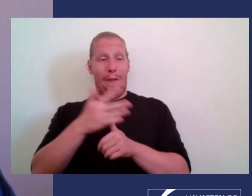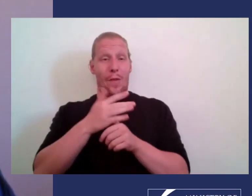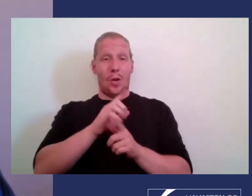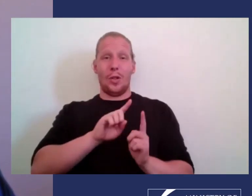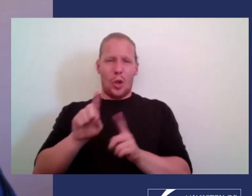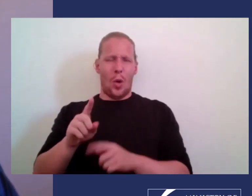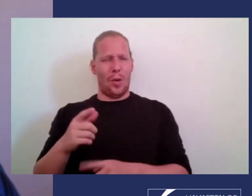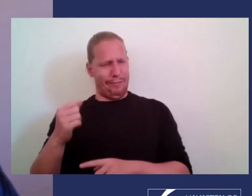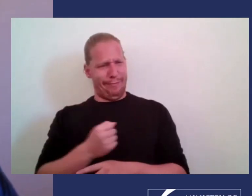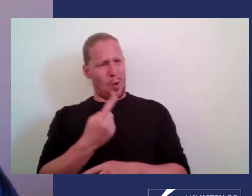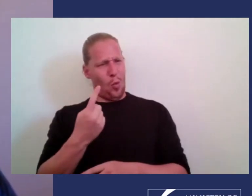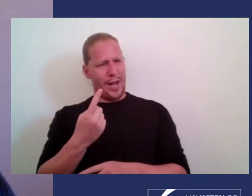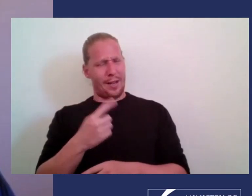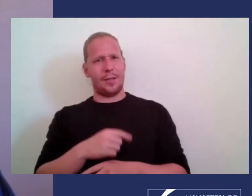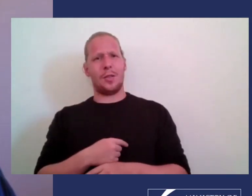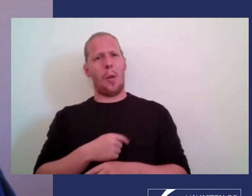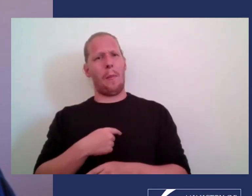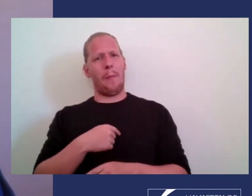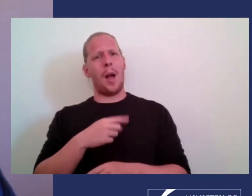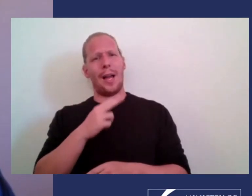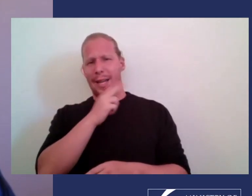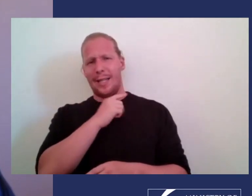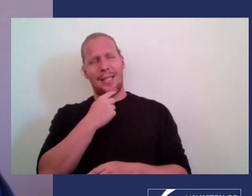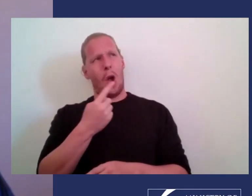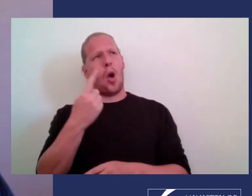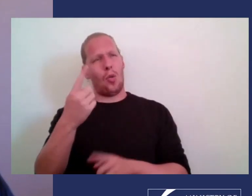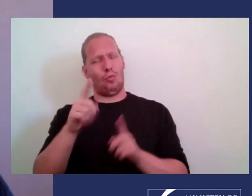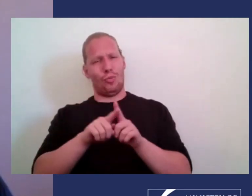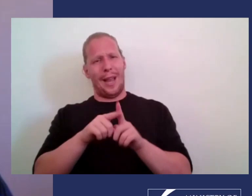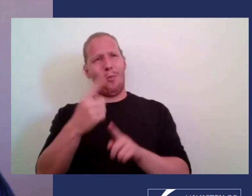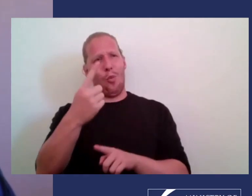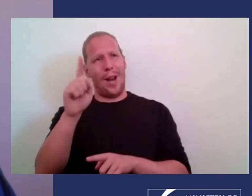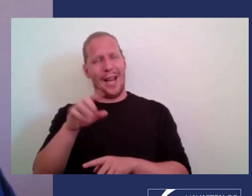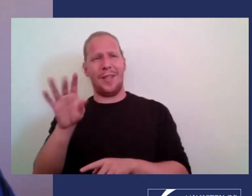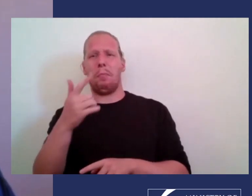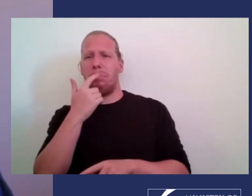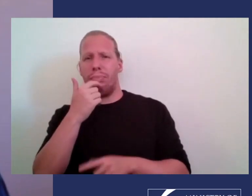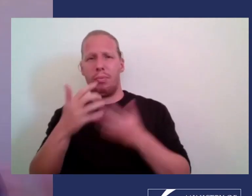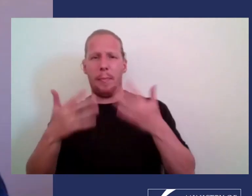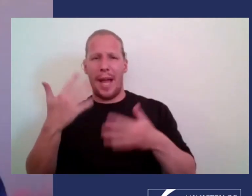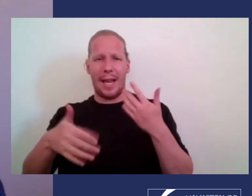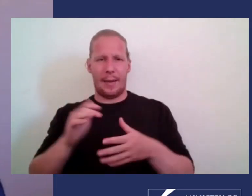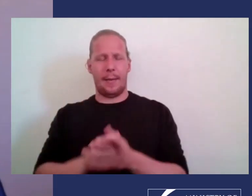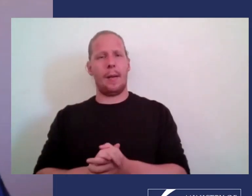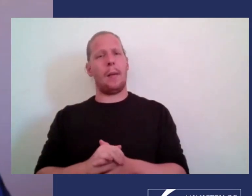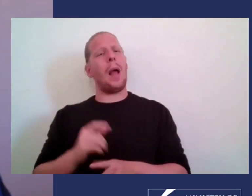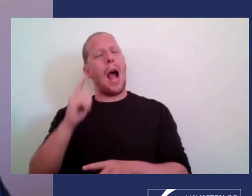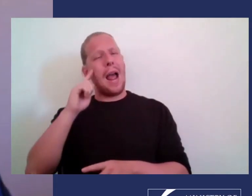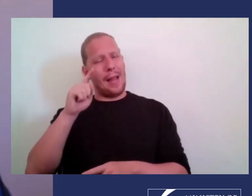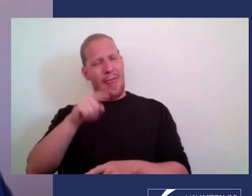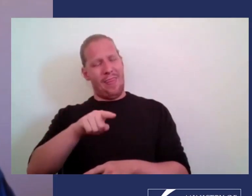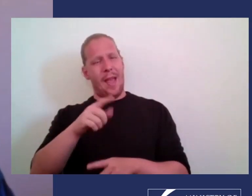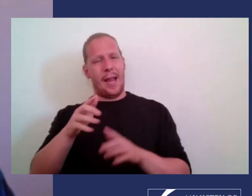was a 1 out of 10. And so, of course, my niece was a 1 out of 10. And, I think it's okay to involve them in the